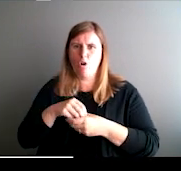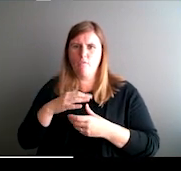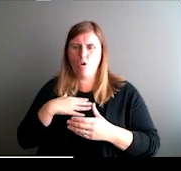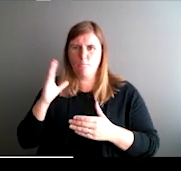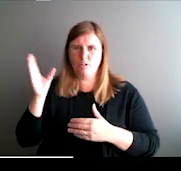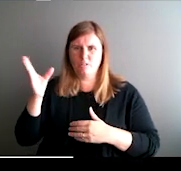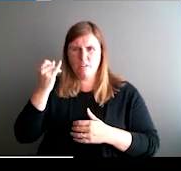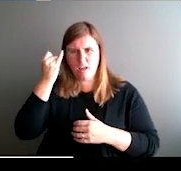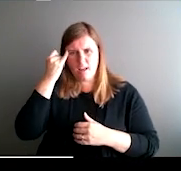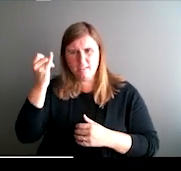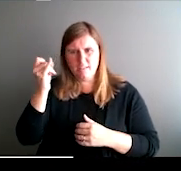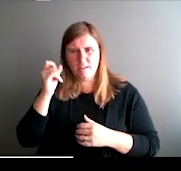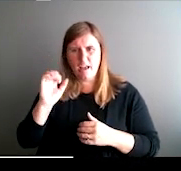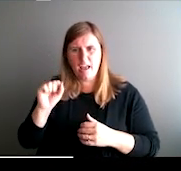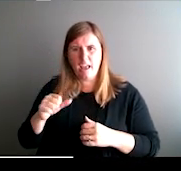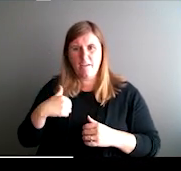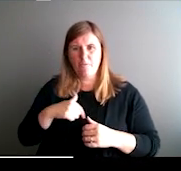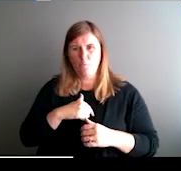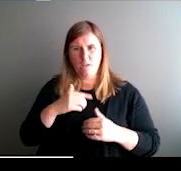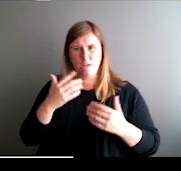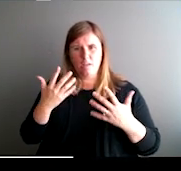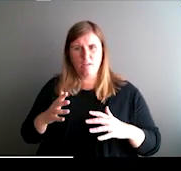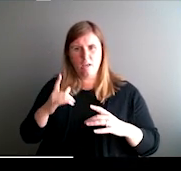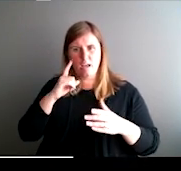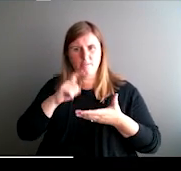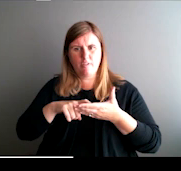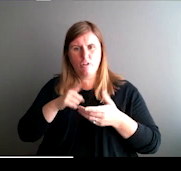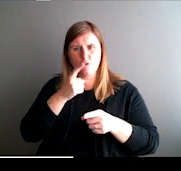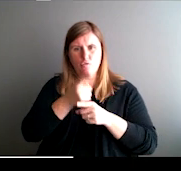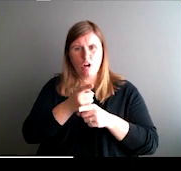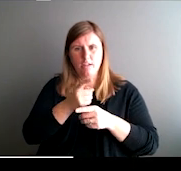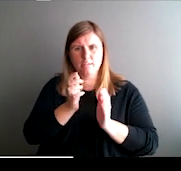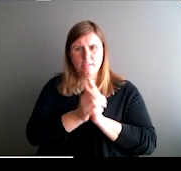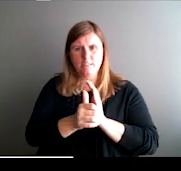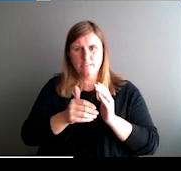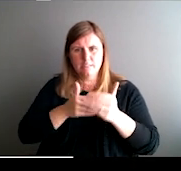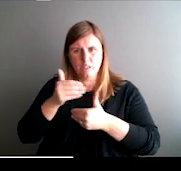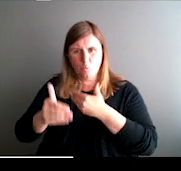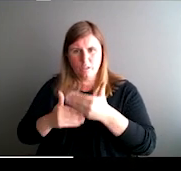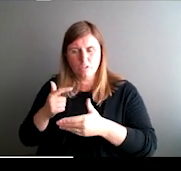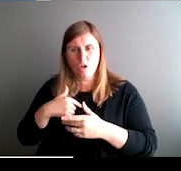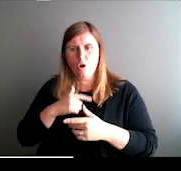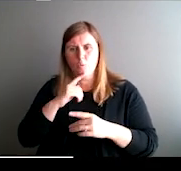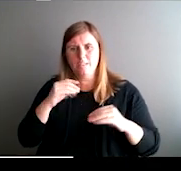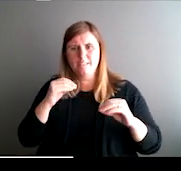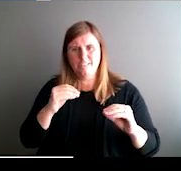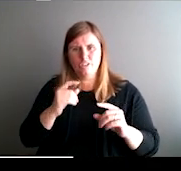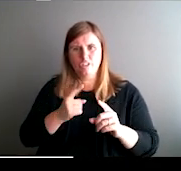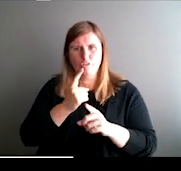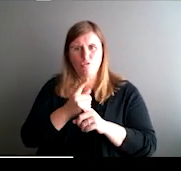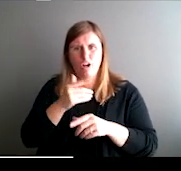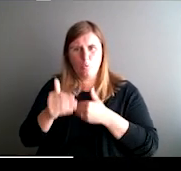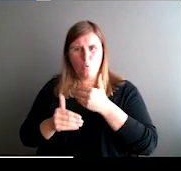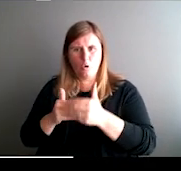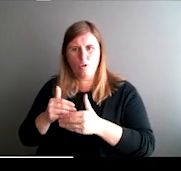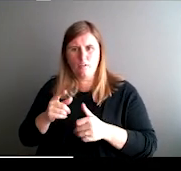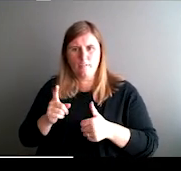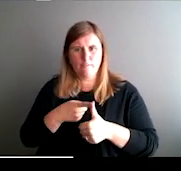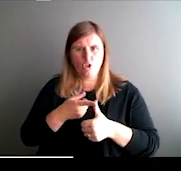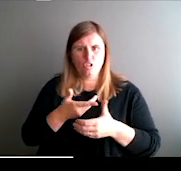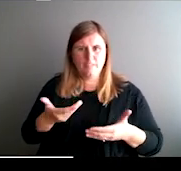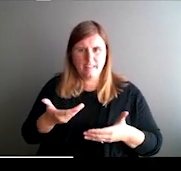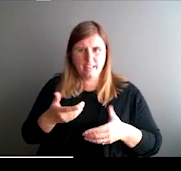the idea that, have we identified the right skill sequence, and are we teaching in the right order? Are we teaching first